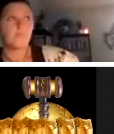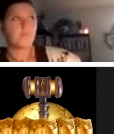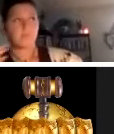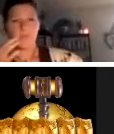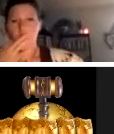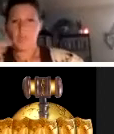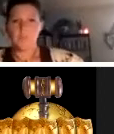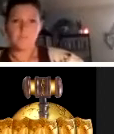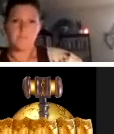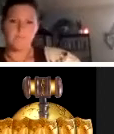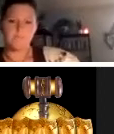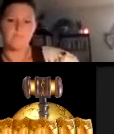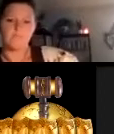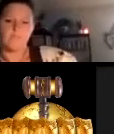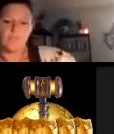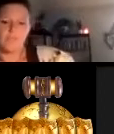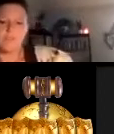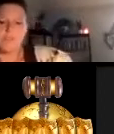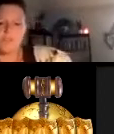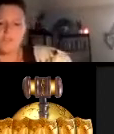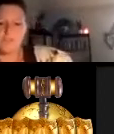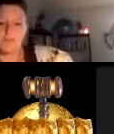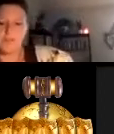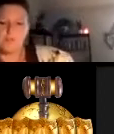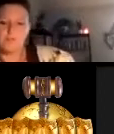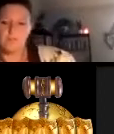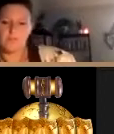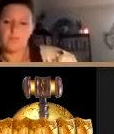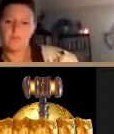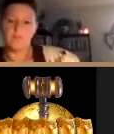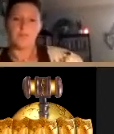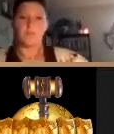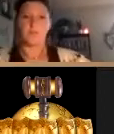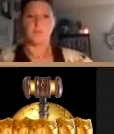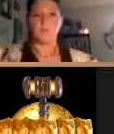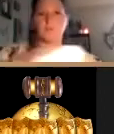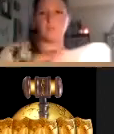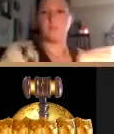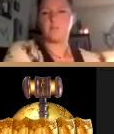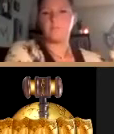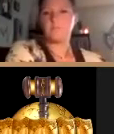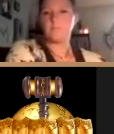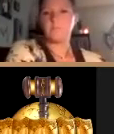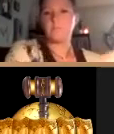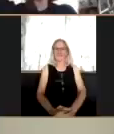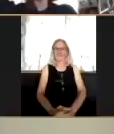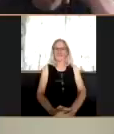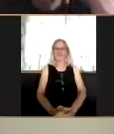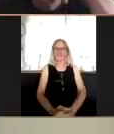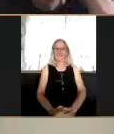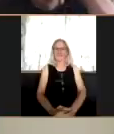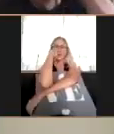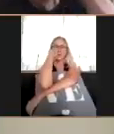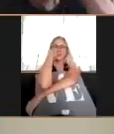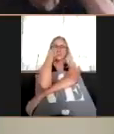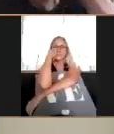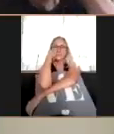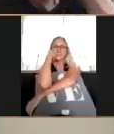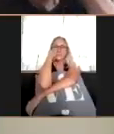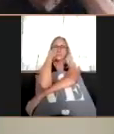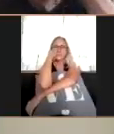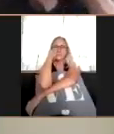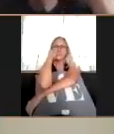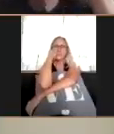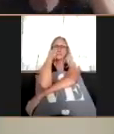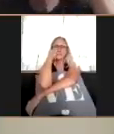And we are going to spend a few minutes on that as we learn. So I have a video here that I wanted to watch. It's